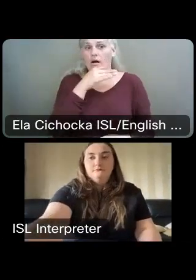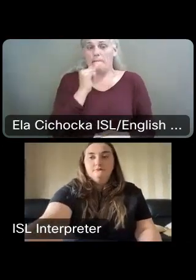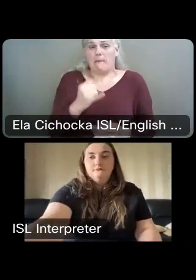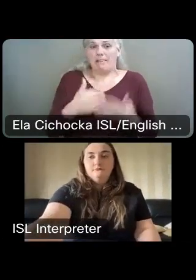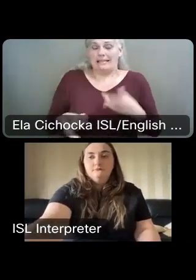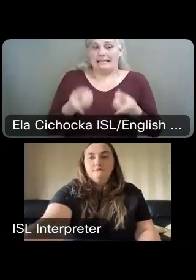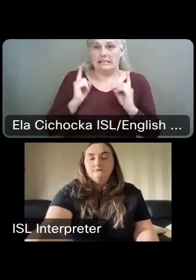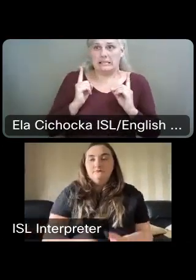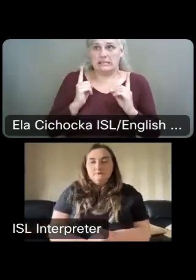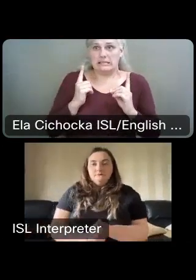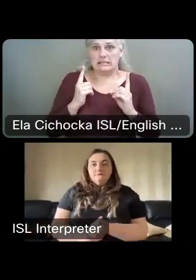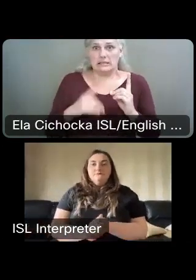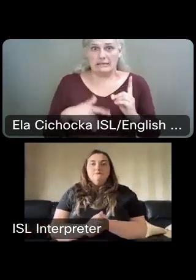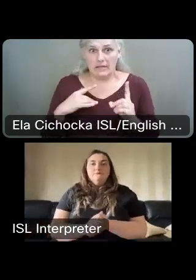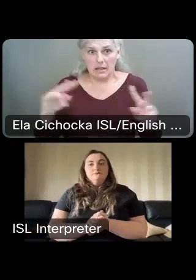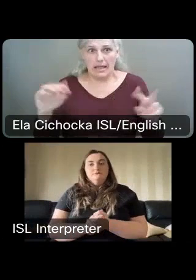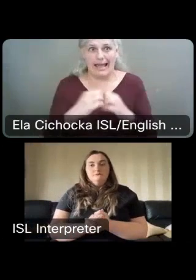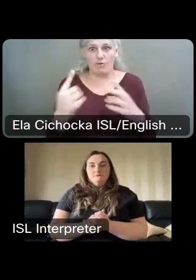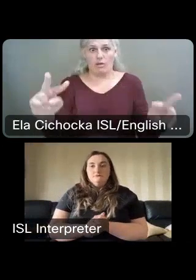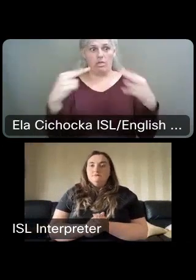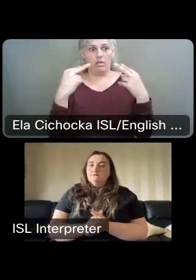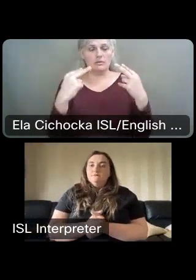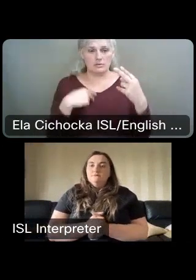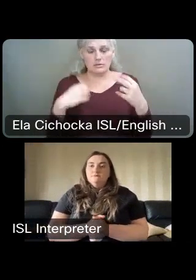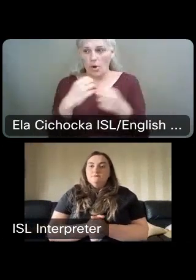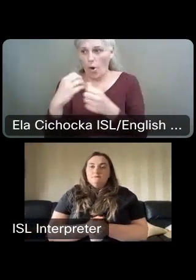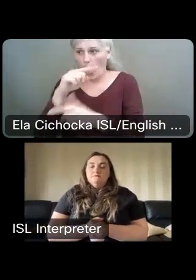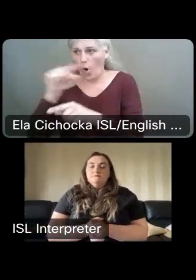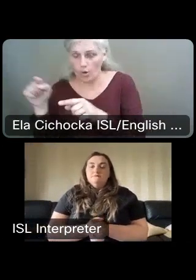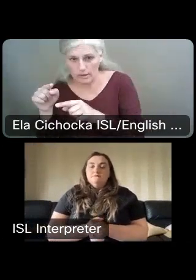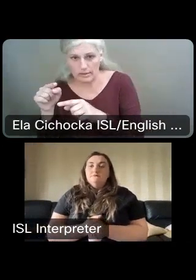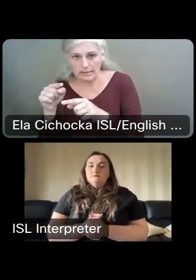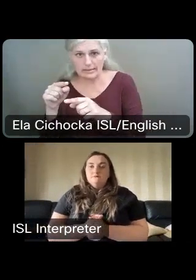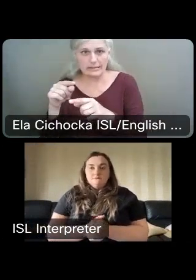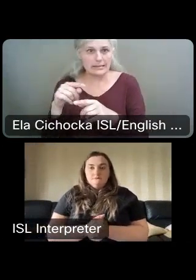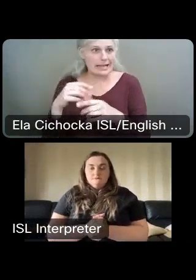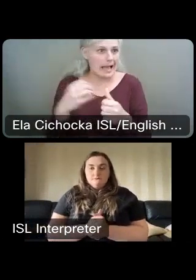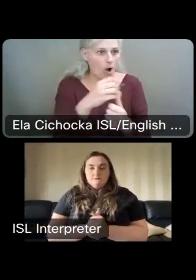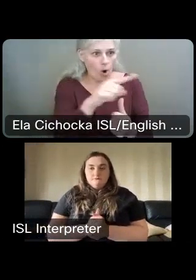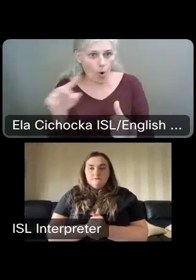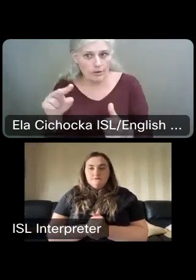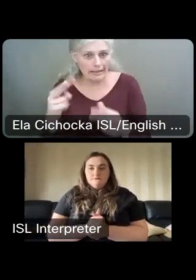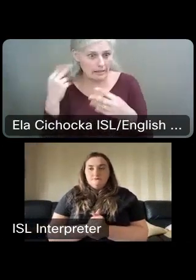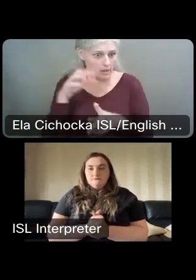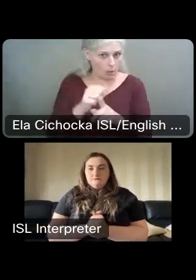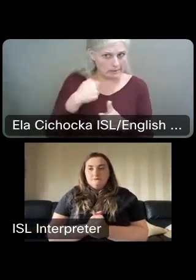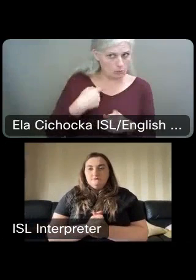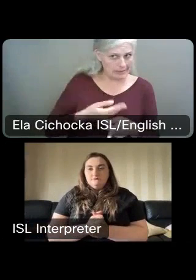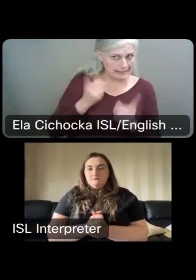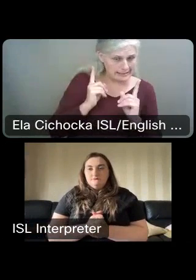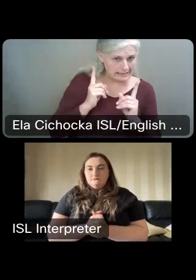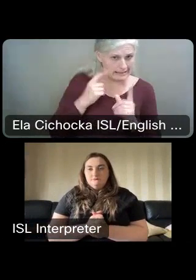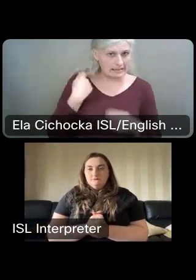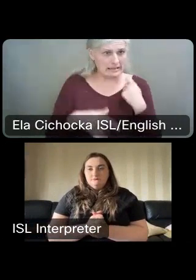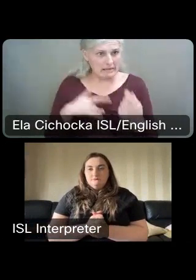feel singled out and exposed, seized by the instinct to see if anyone has noticed. You agonize about